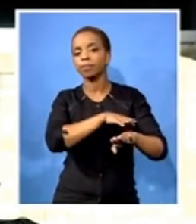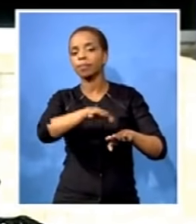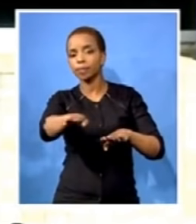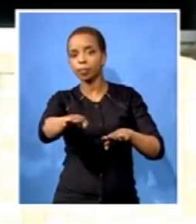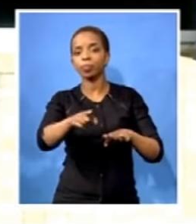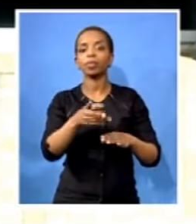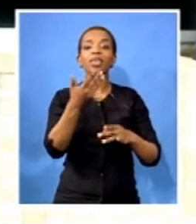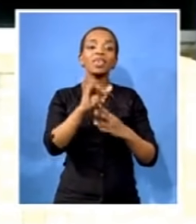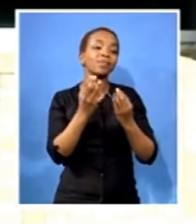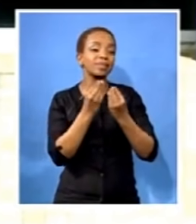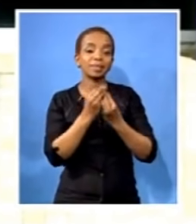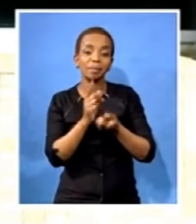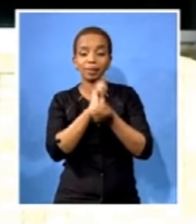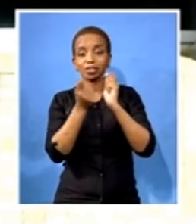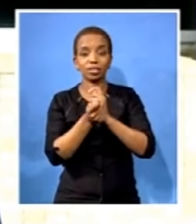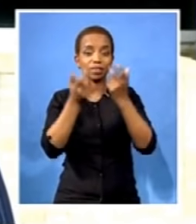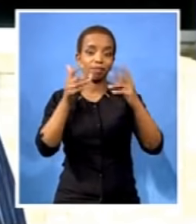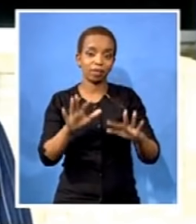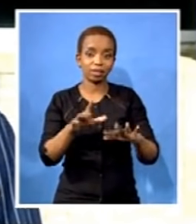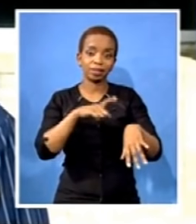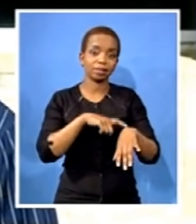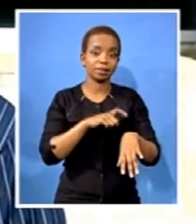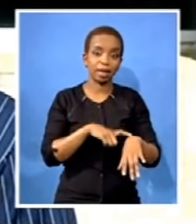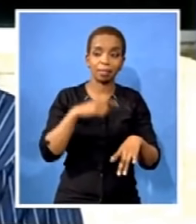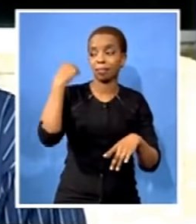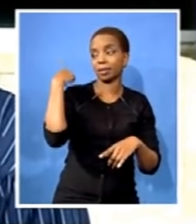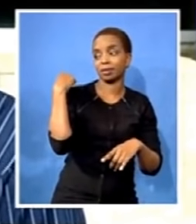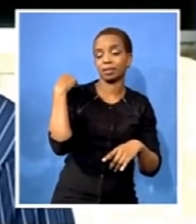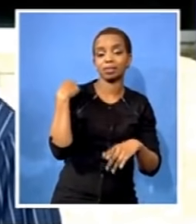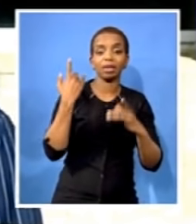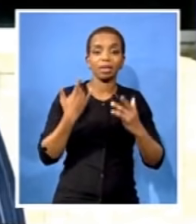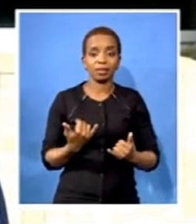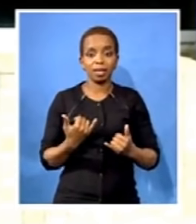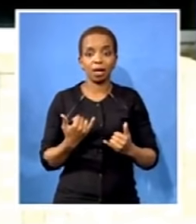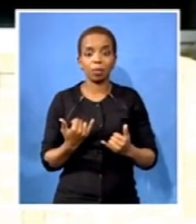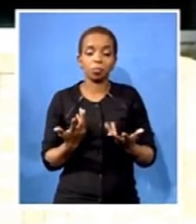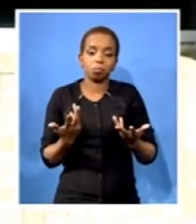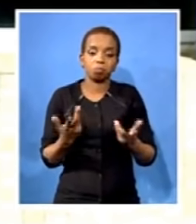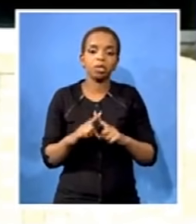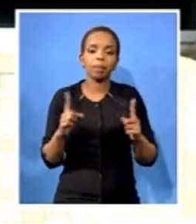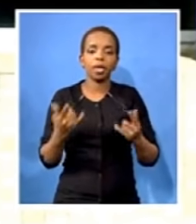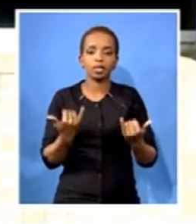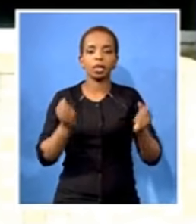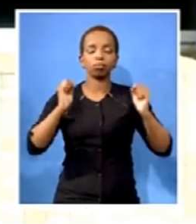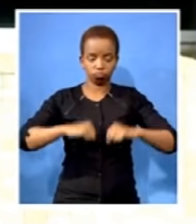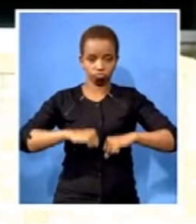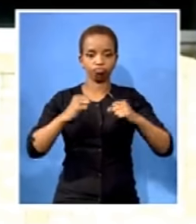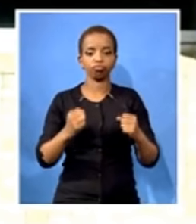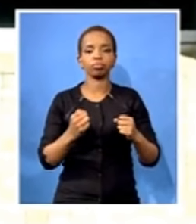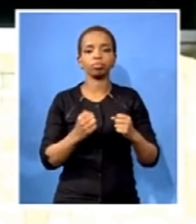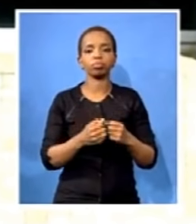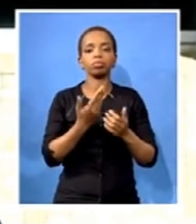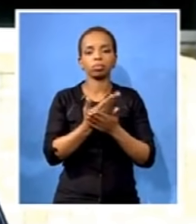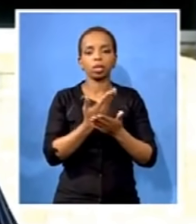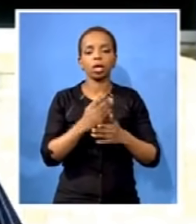that time and this morning, we should be able to pass and gazette new directions for long distance travel,